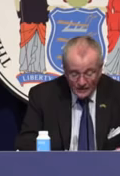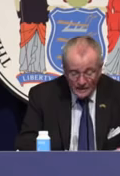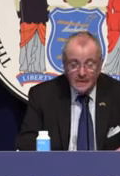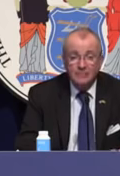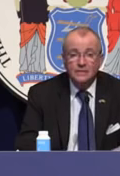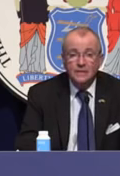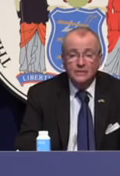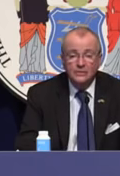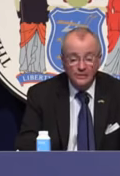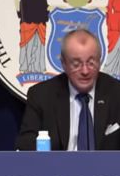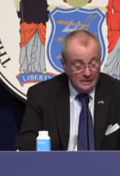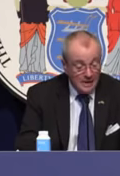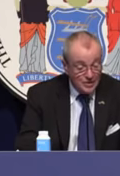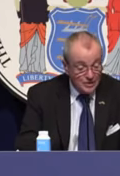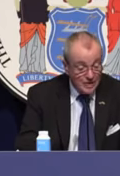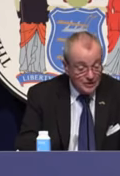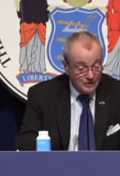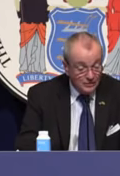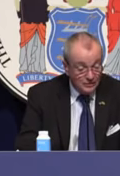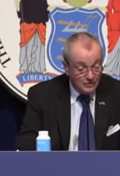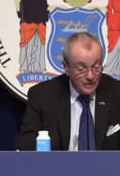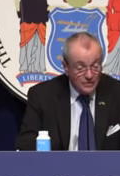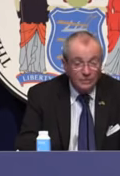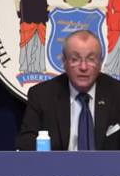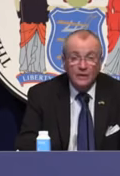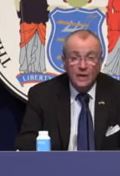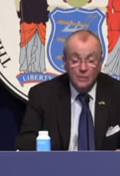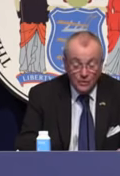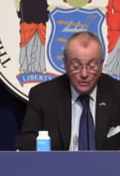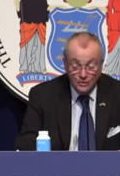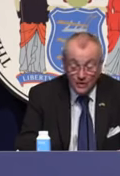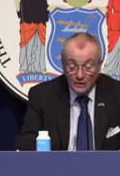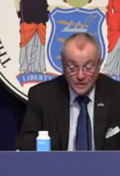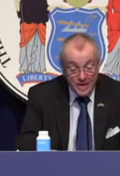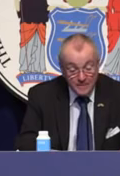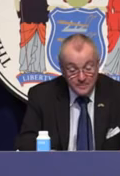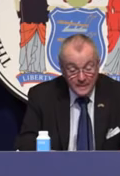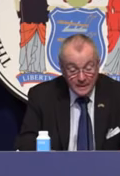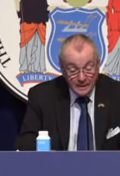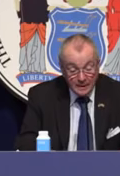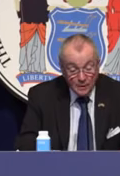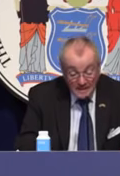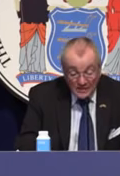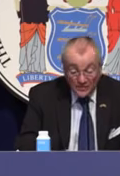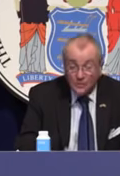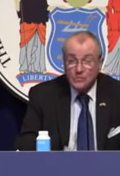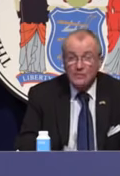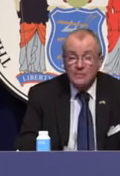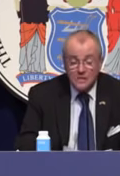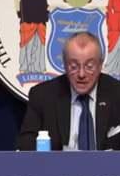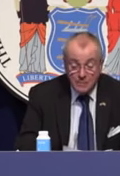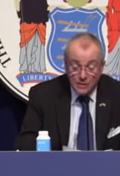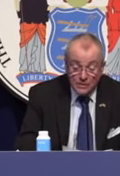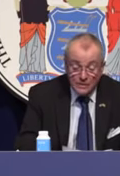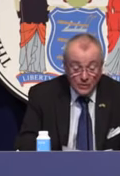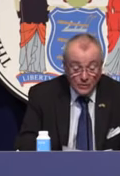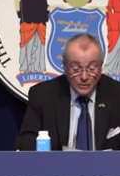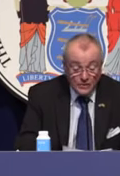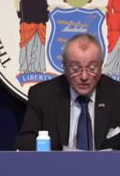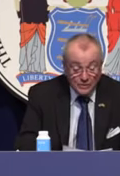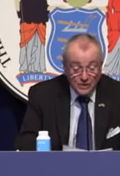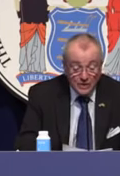firefighters, EMTs, educators, and other frontline workers on the job. We need the federal government as a partner